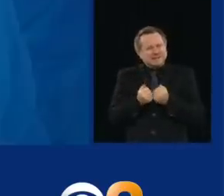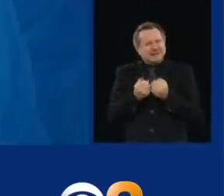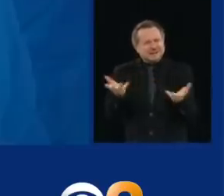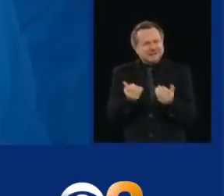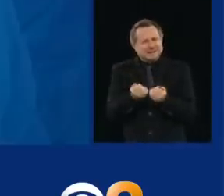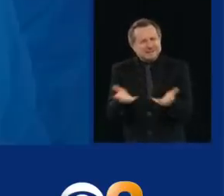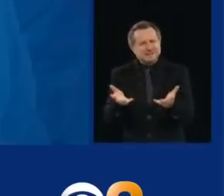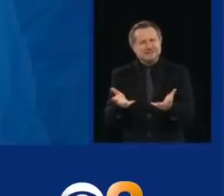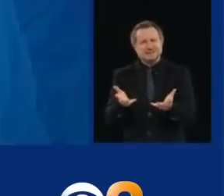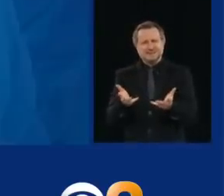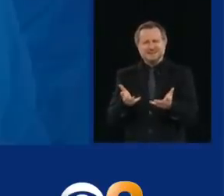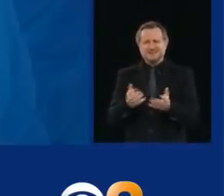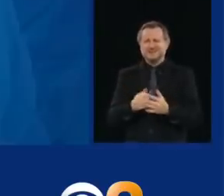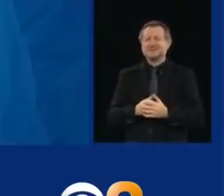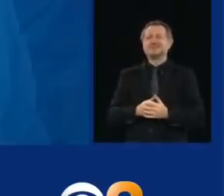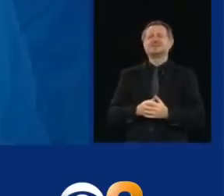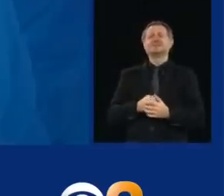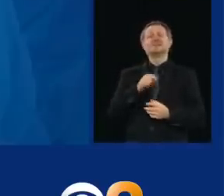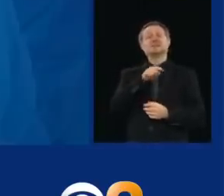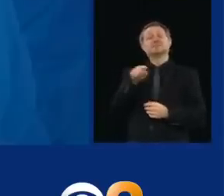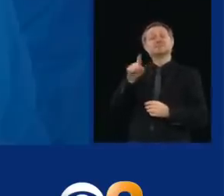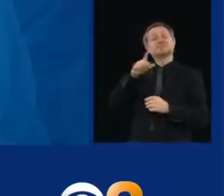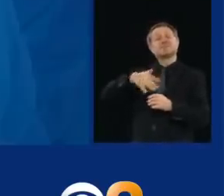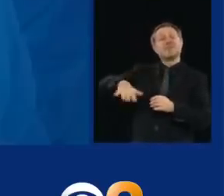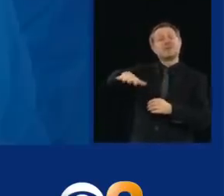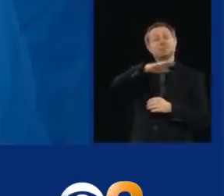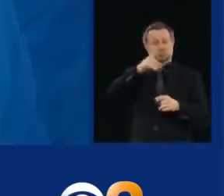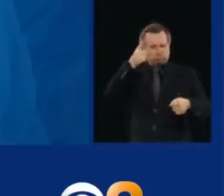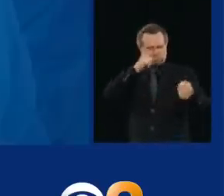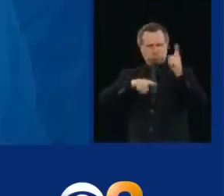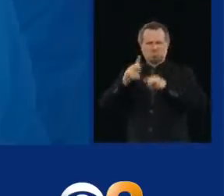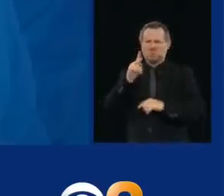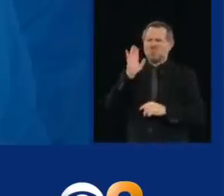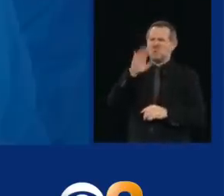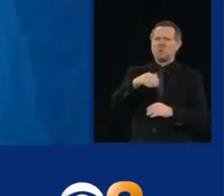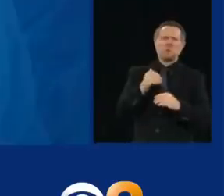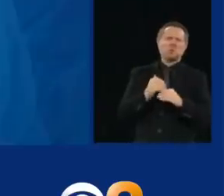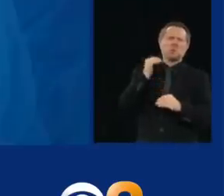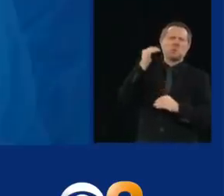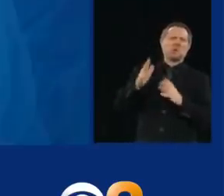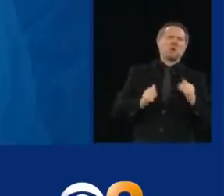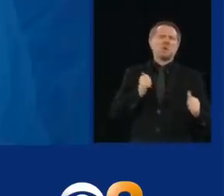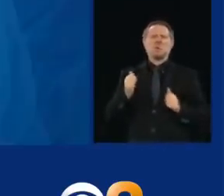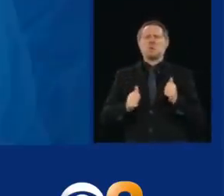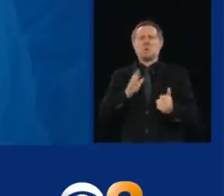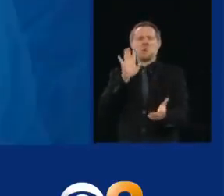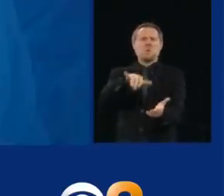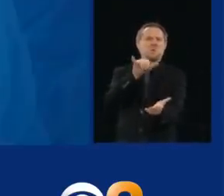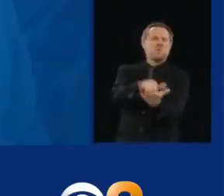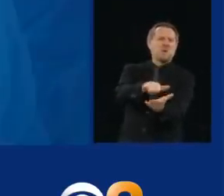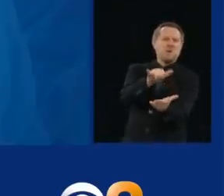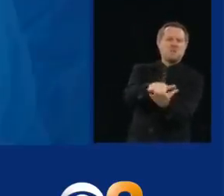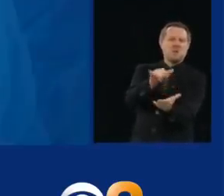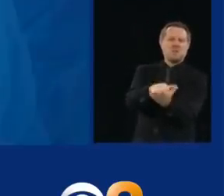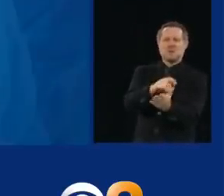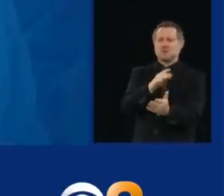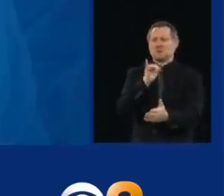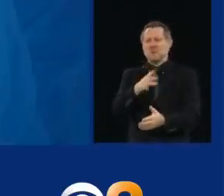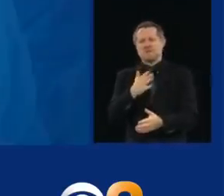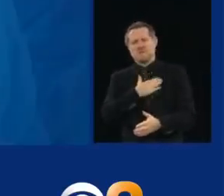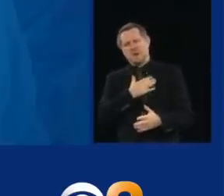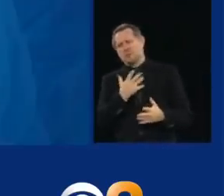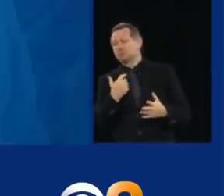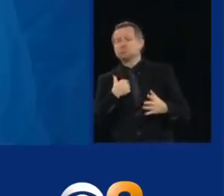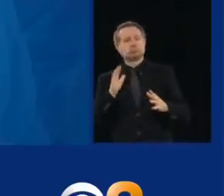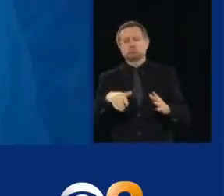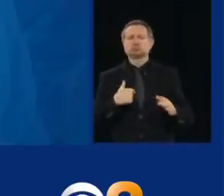or thereabouts. And everybody said, oh, you're being too aggressive. You can't do it. You can't do it. And I said, well, can I tell you, that's who I am.